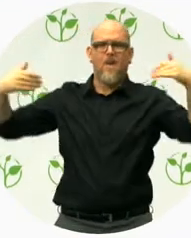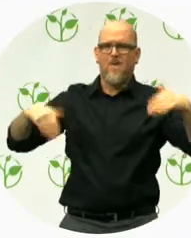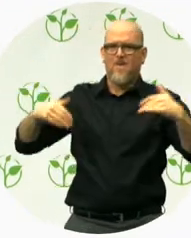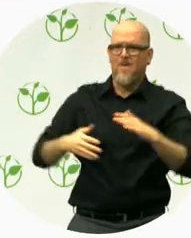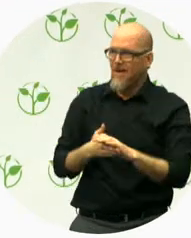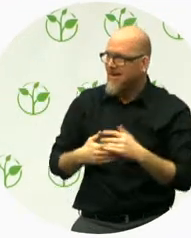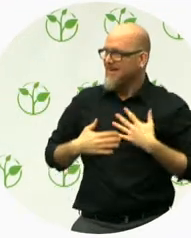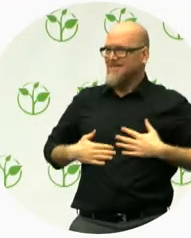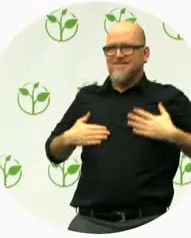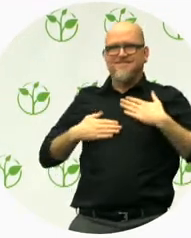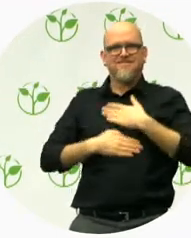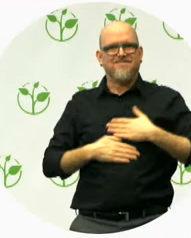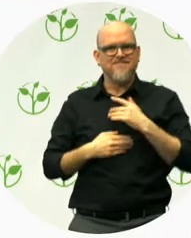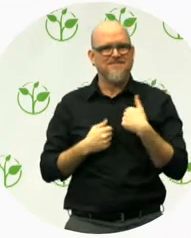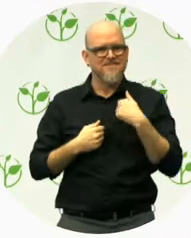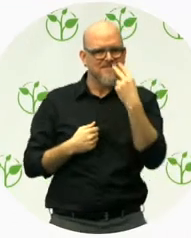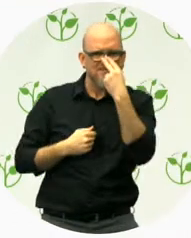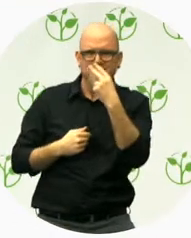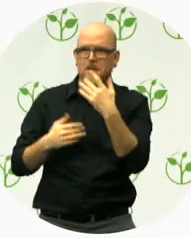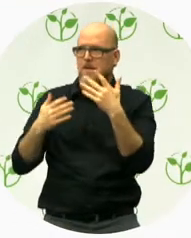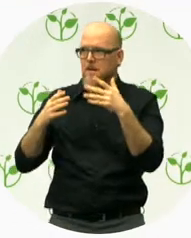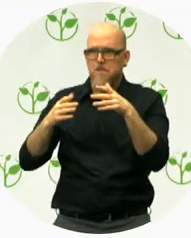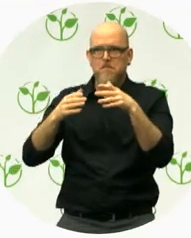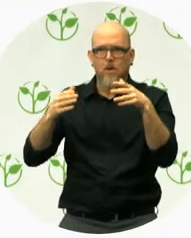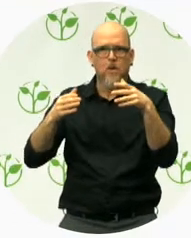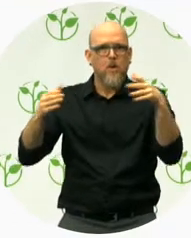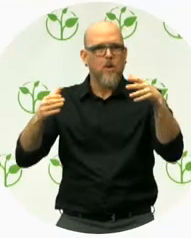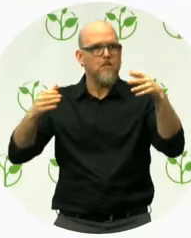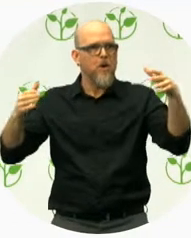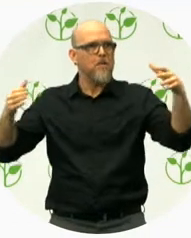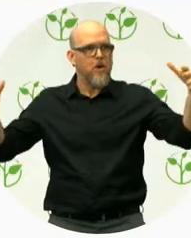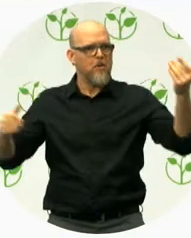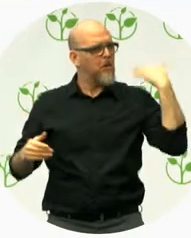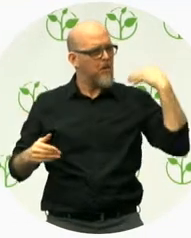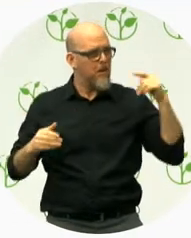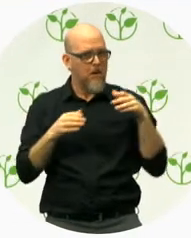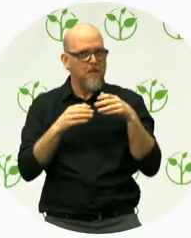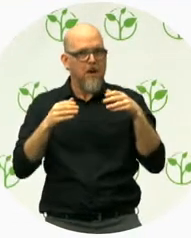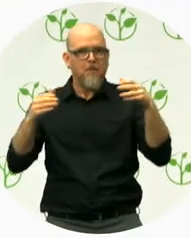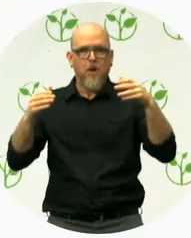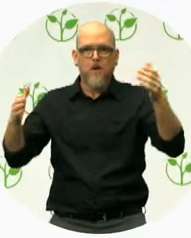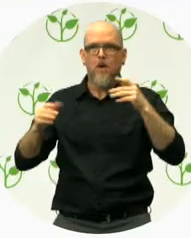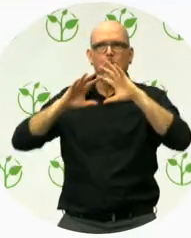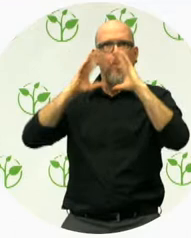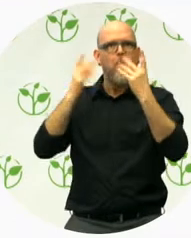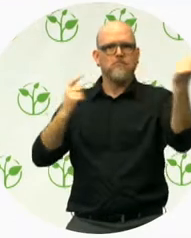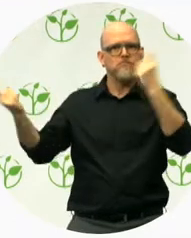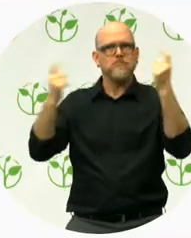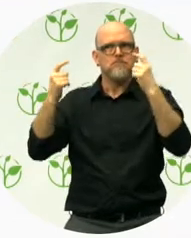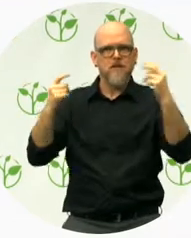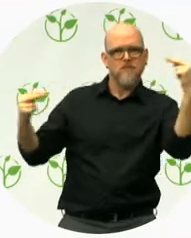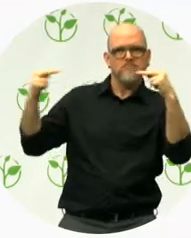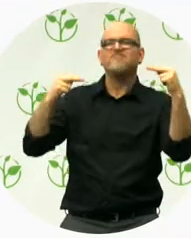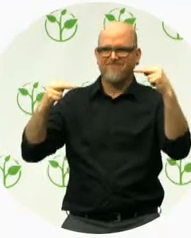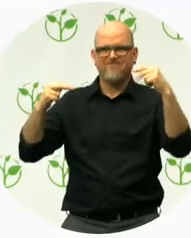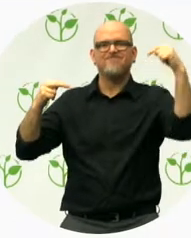year we see the strength and growth, and that is down to all of you coming from all around the world to celebrate our unique